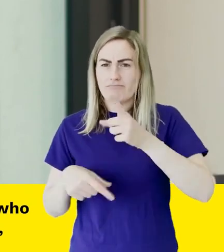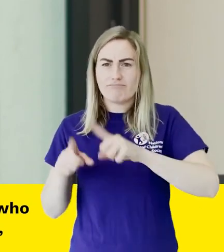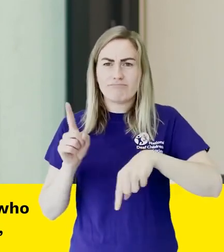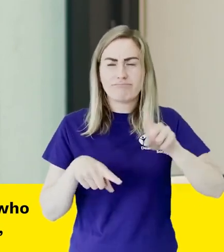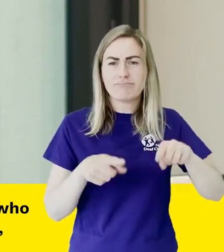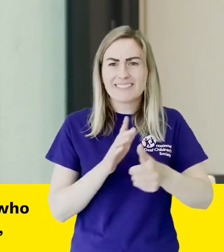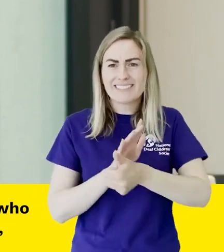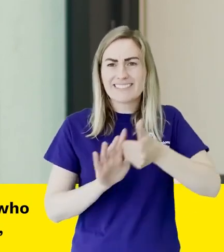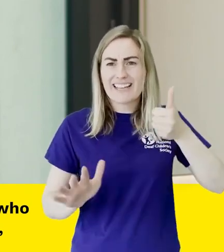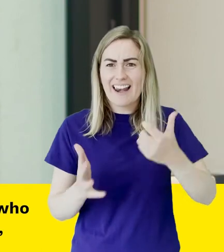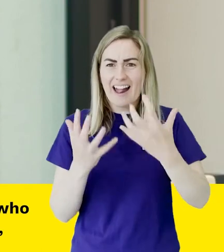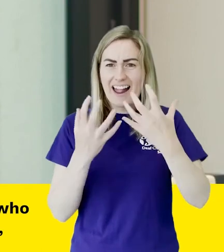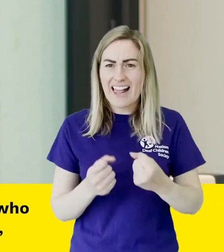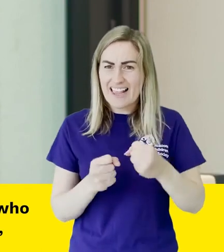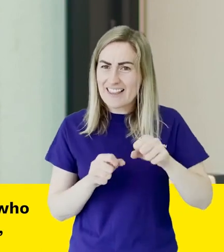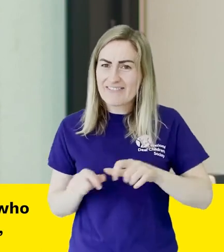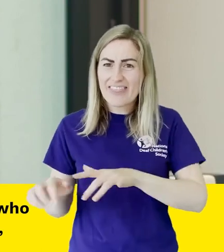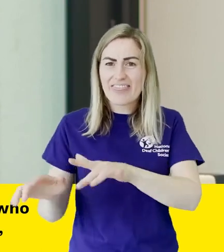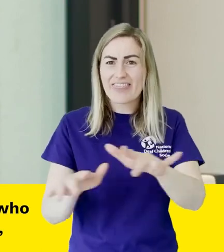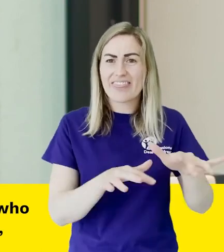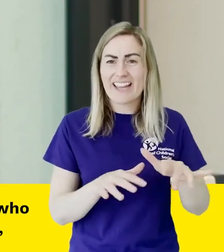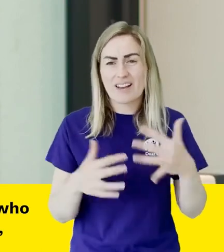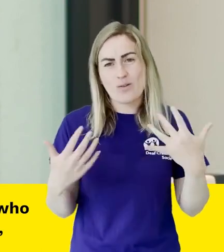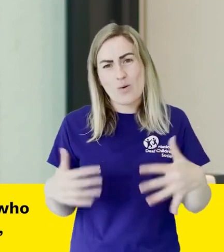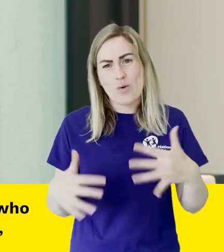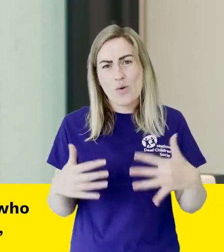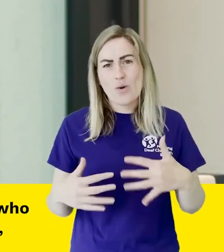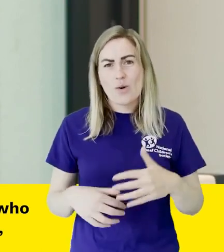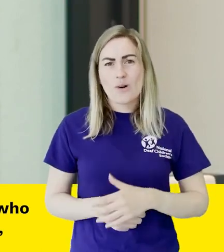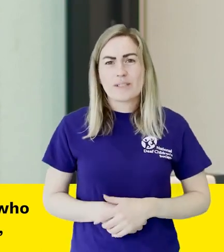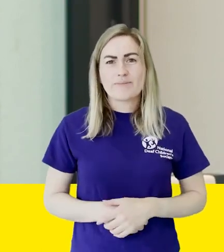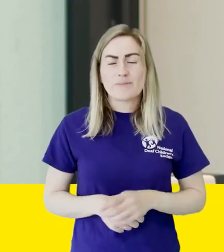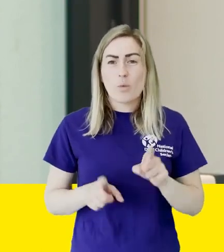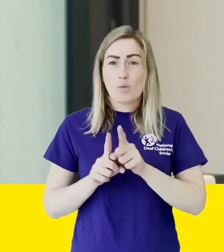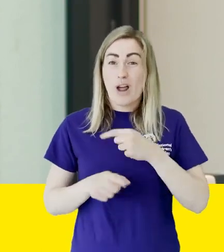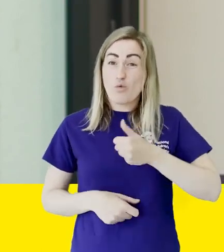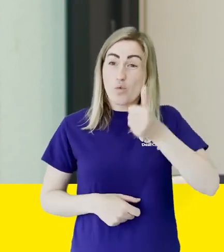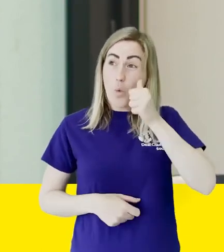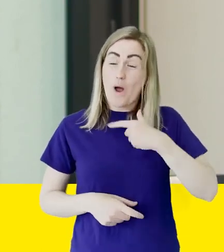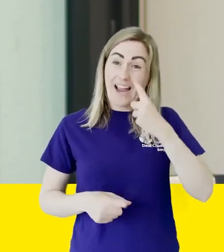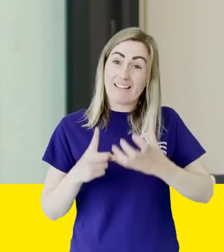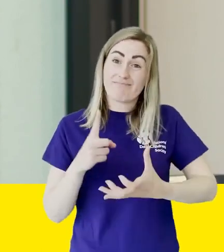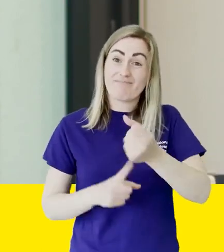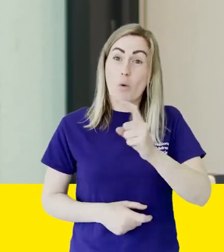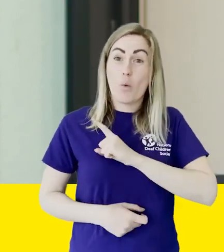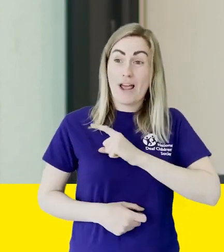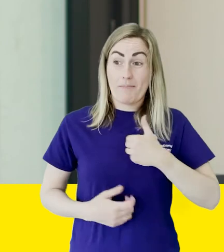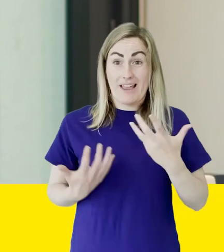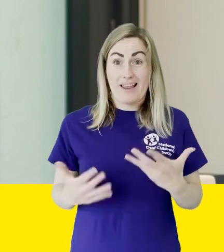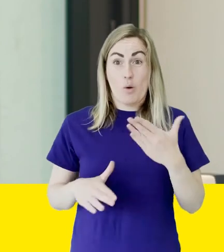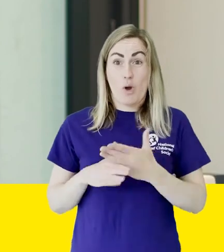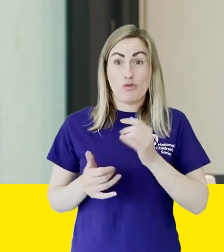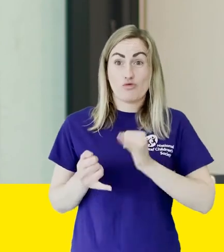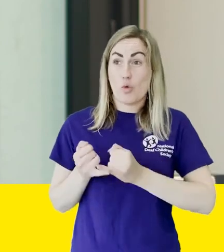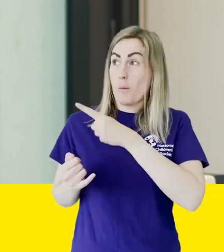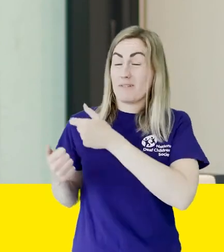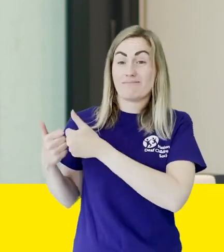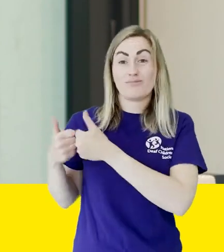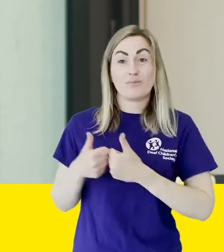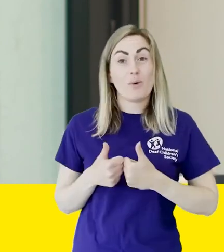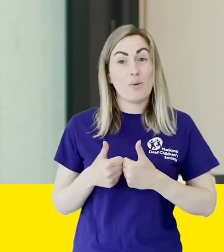are deaf and with a range of diverse abilities, and I knew I could do that with